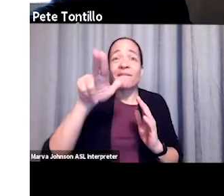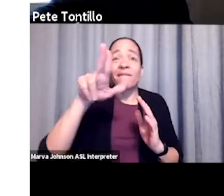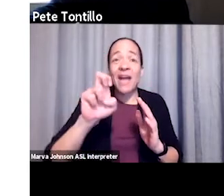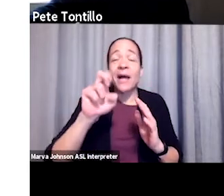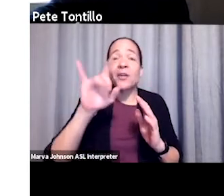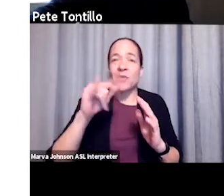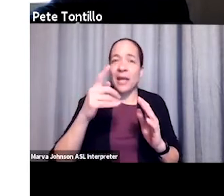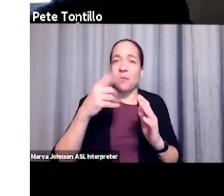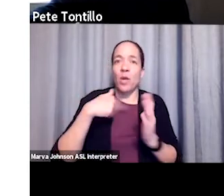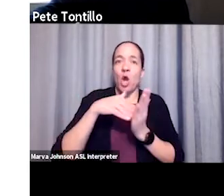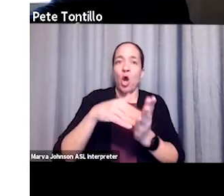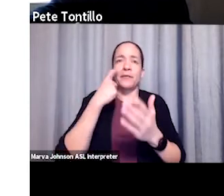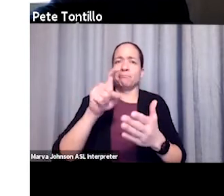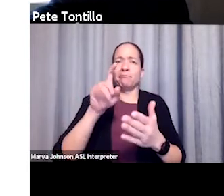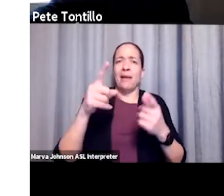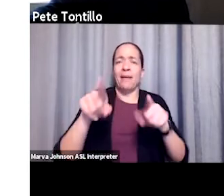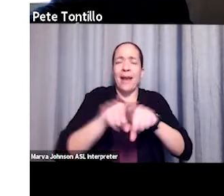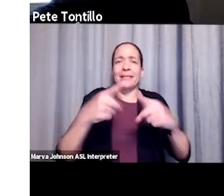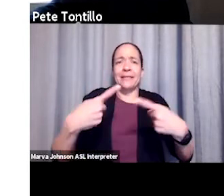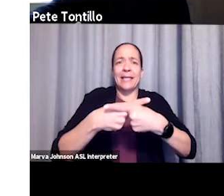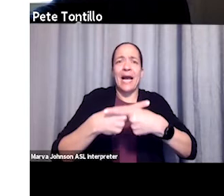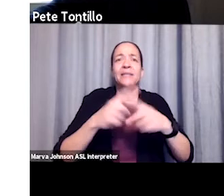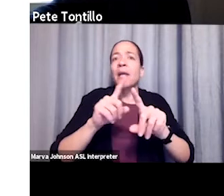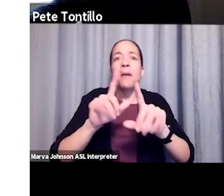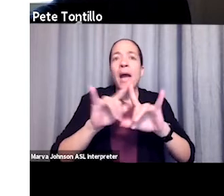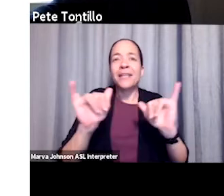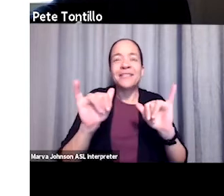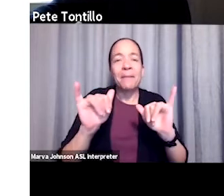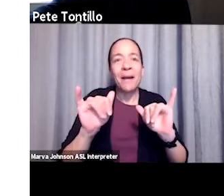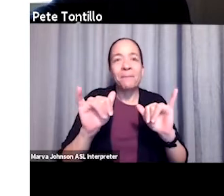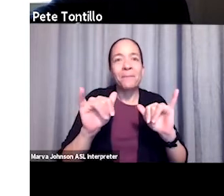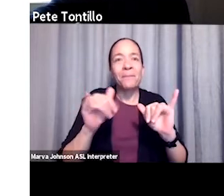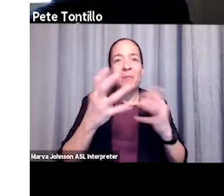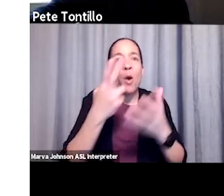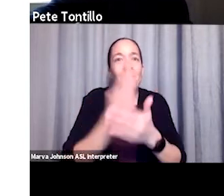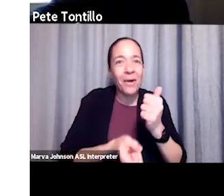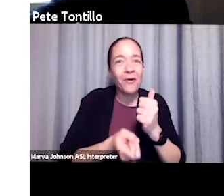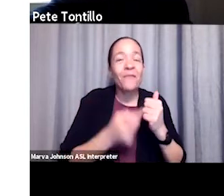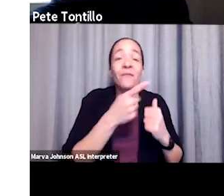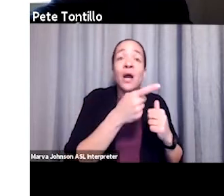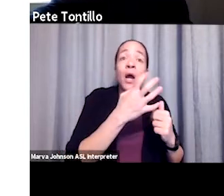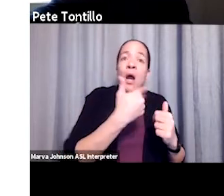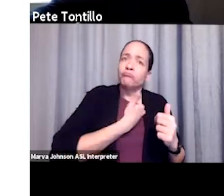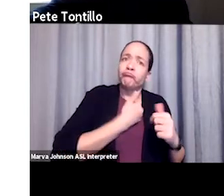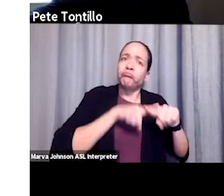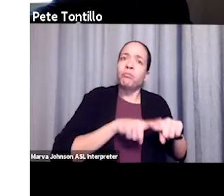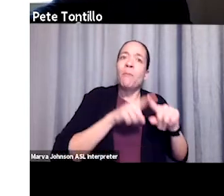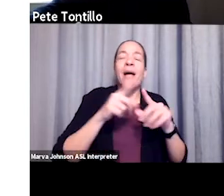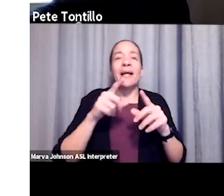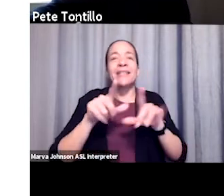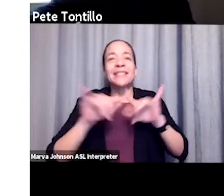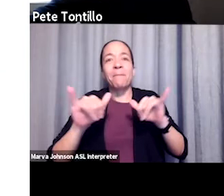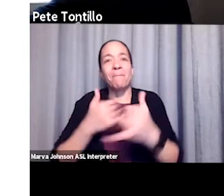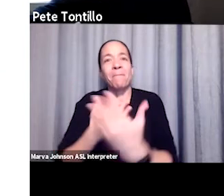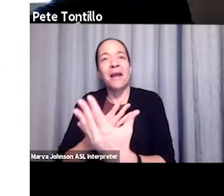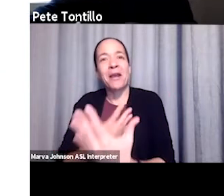simultaneously. Americans want to be self-reliant, but they also want to be compassionate. They want to be loyal, but they also want to be